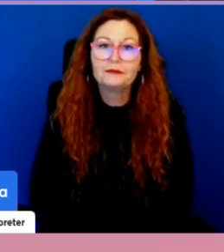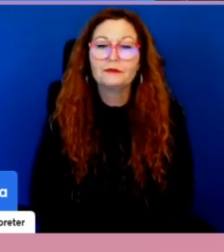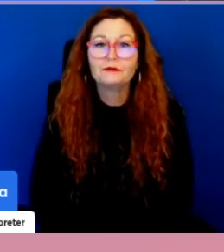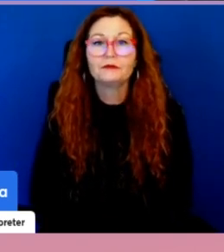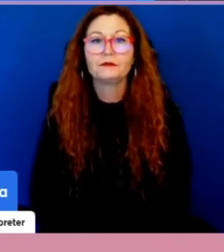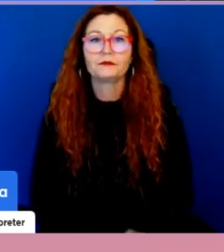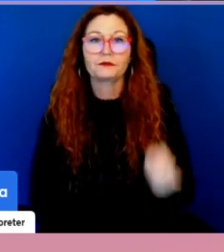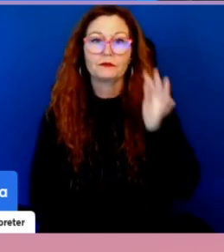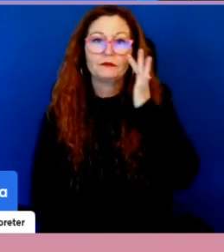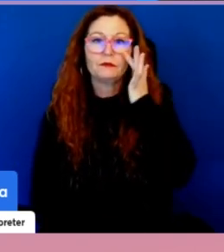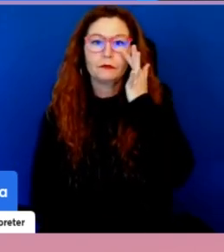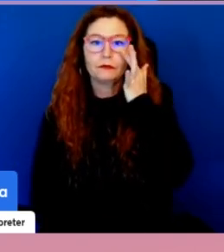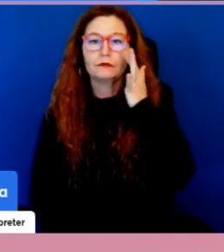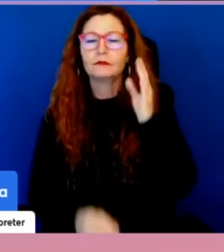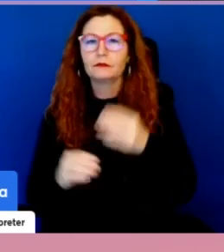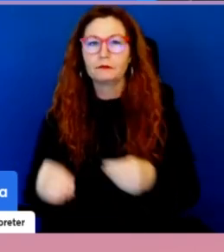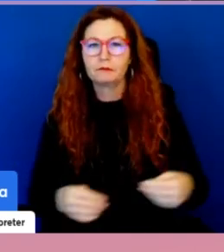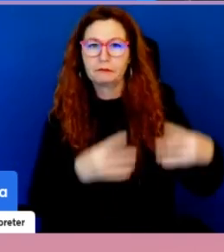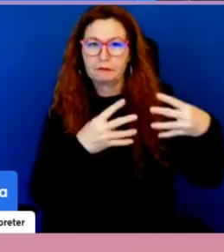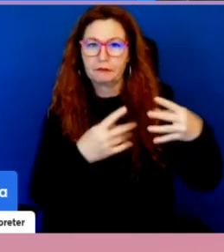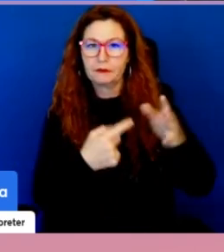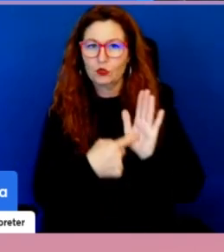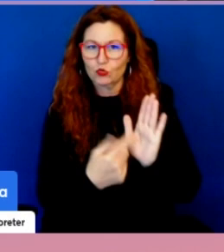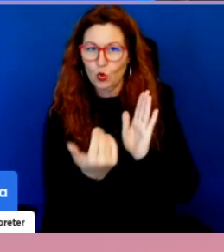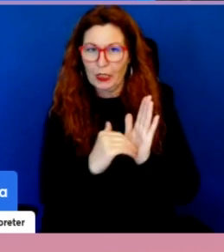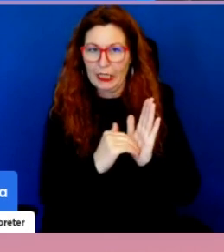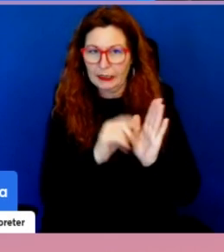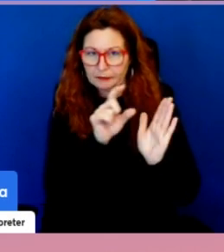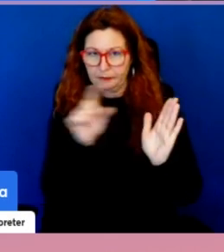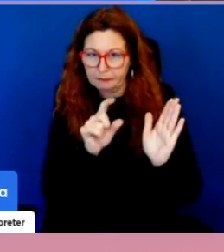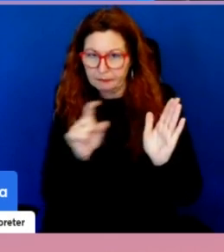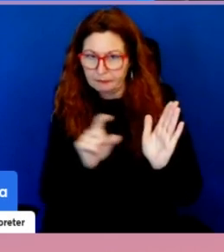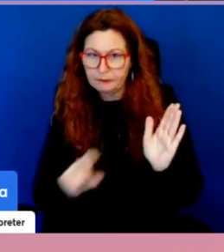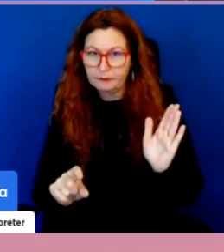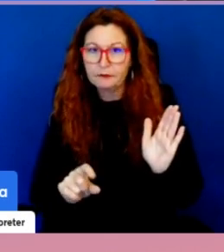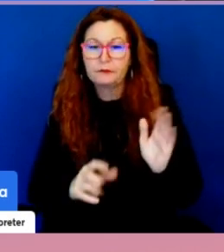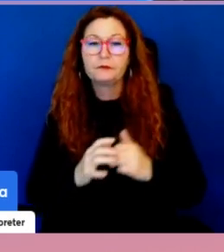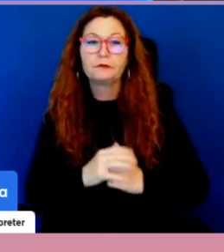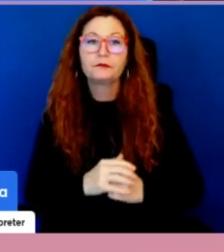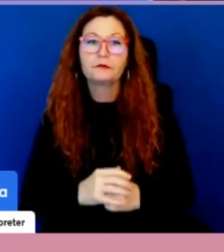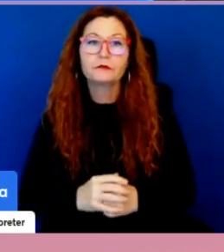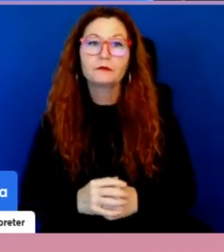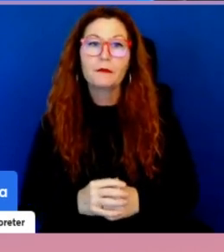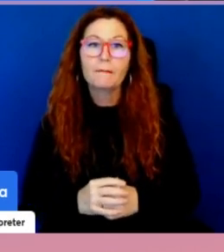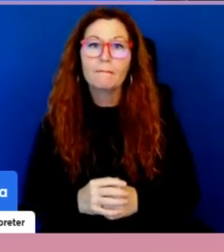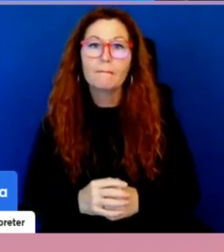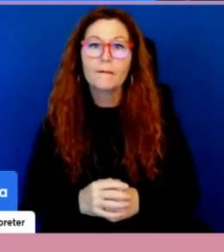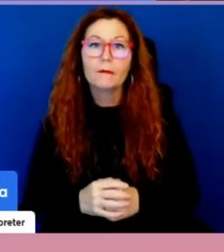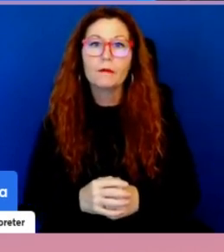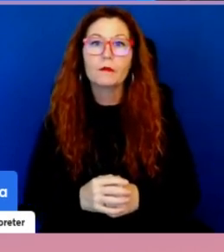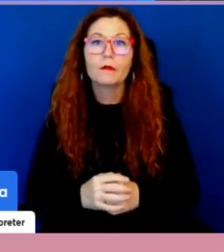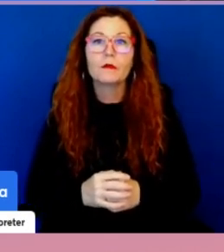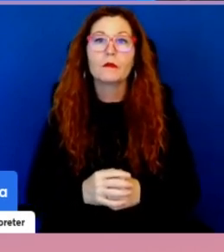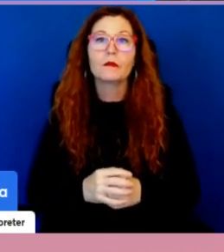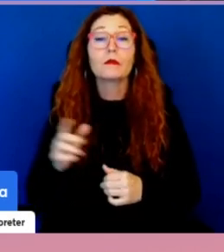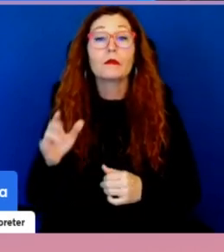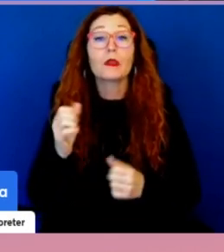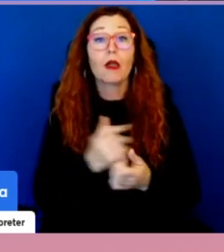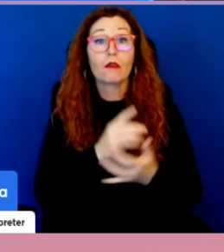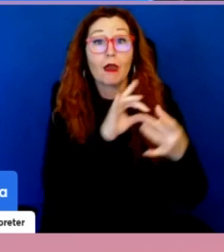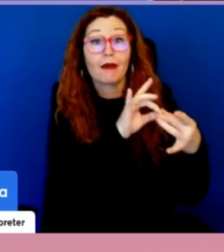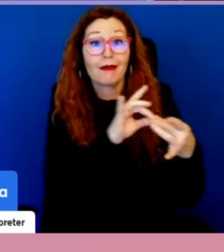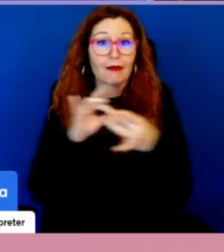And I want to pull this table back up for a moment. And I want to add that a new column that maps that back to the Vault